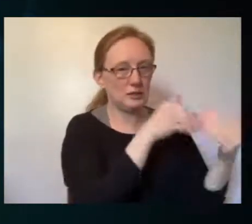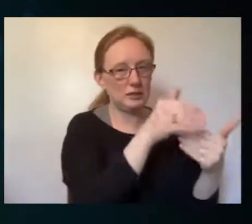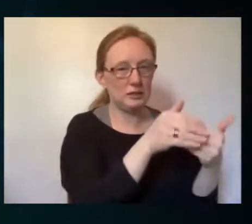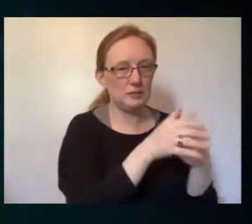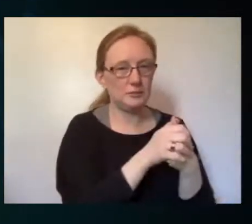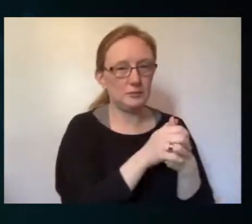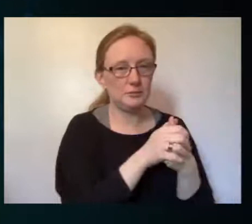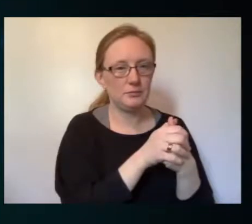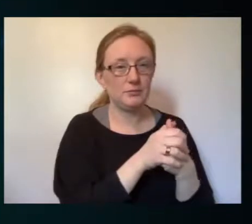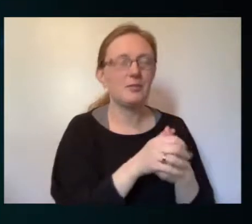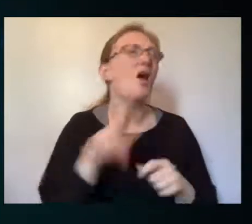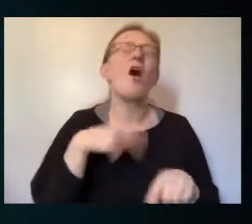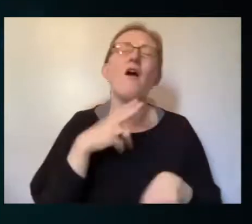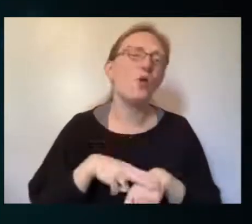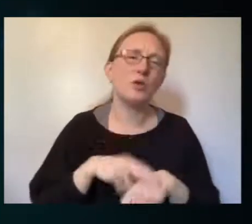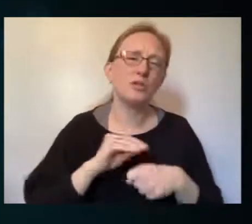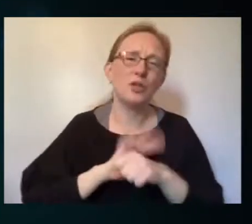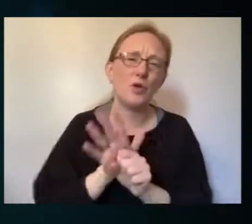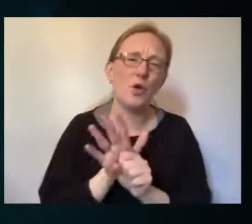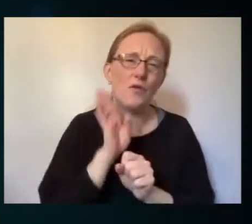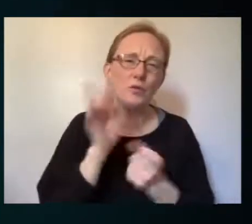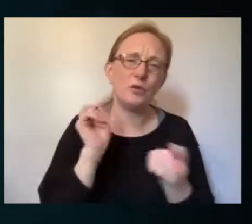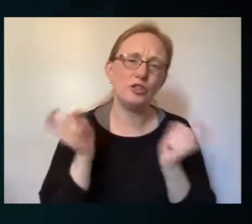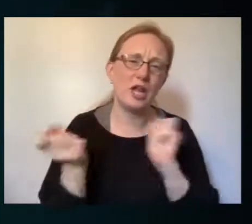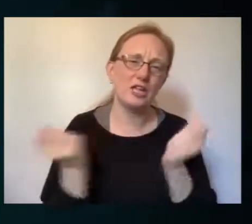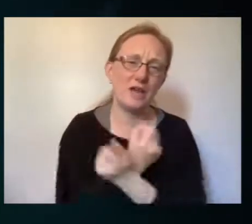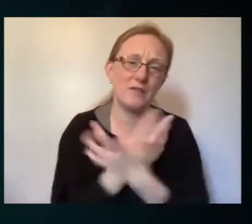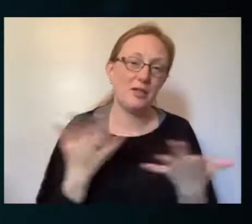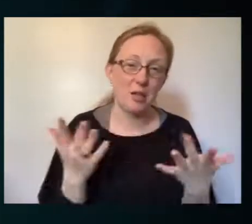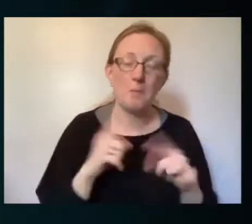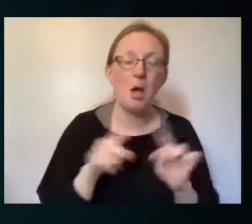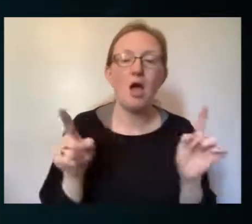COVID experience with different conference models, but what they'll be, I don't know.